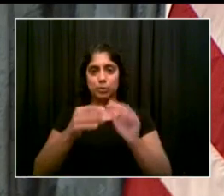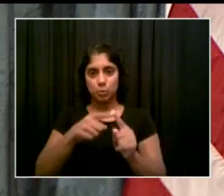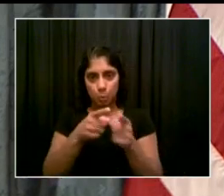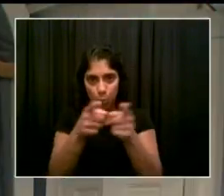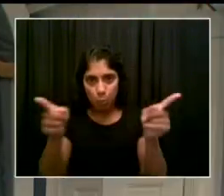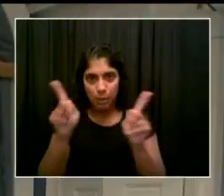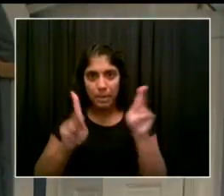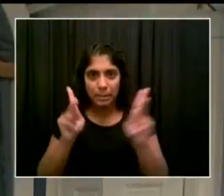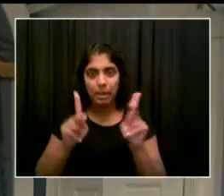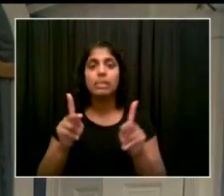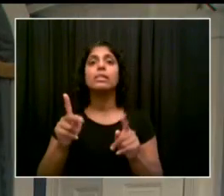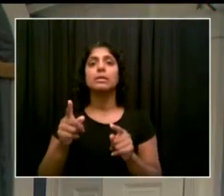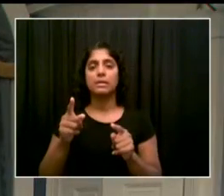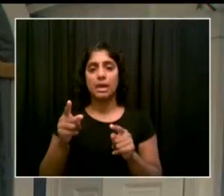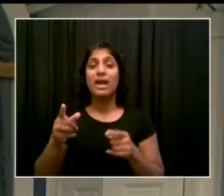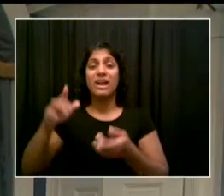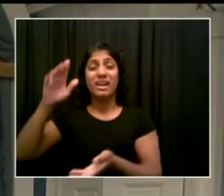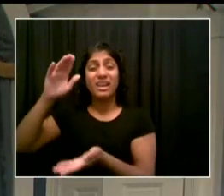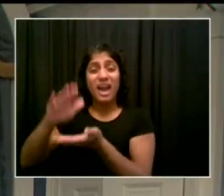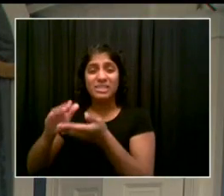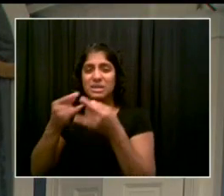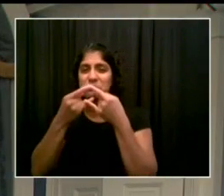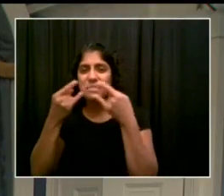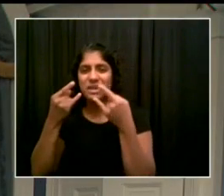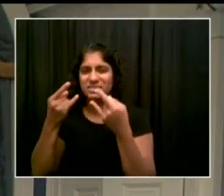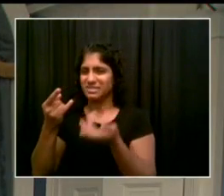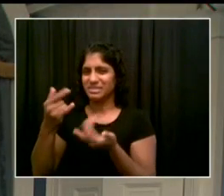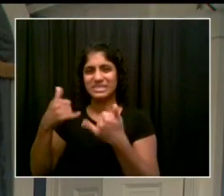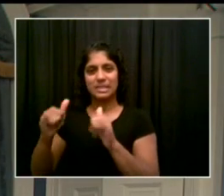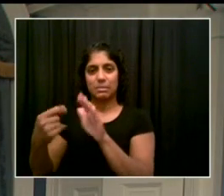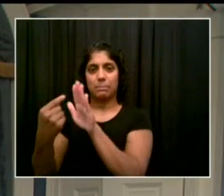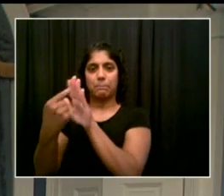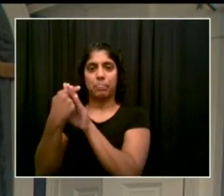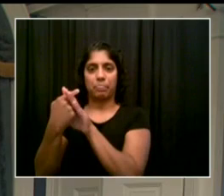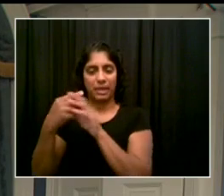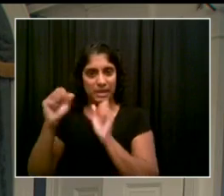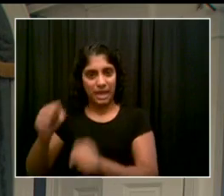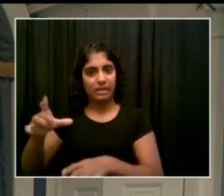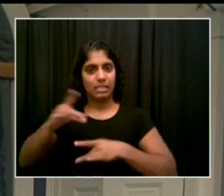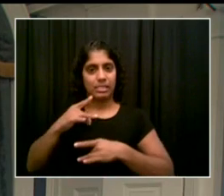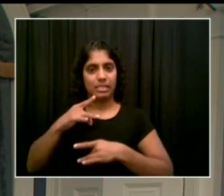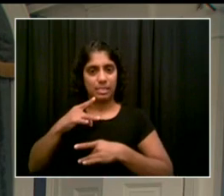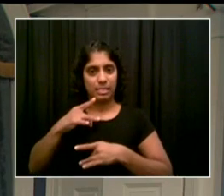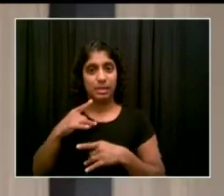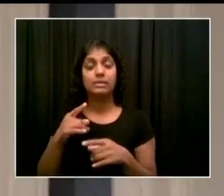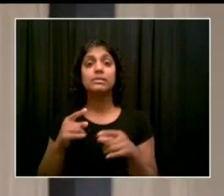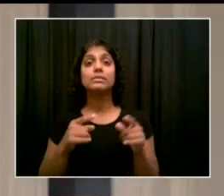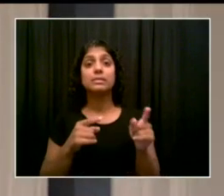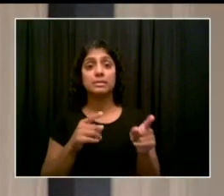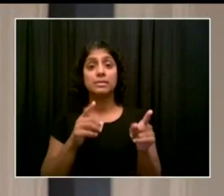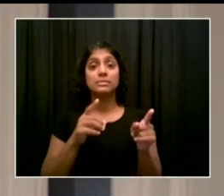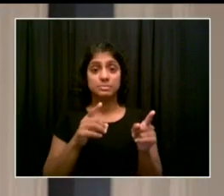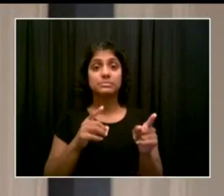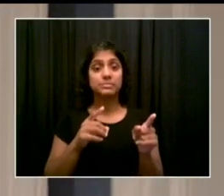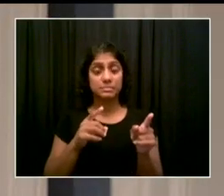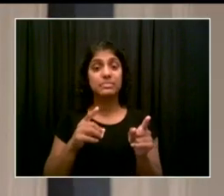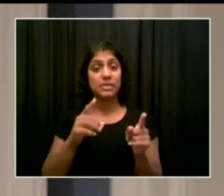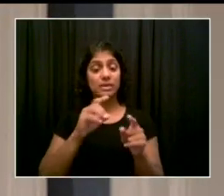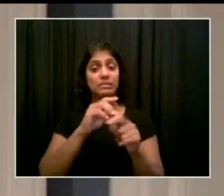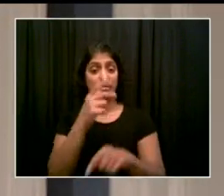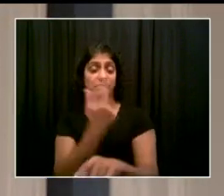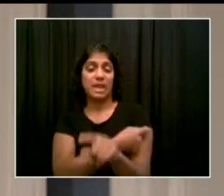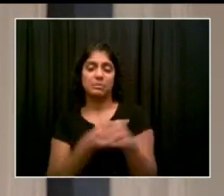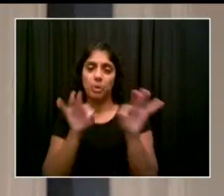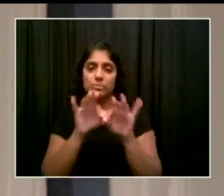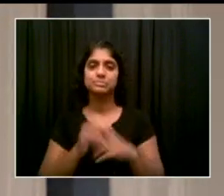it. Go ahead, Dr. Katz. I would just add that we have mask mandates